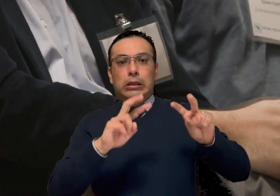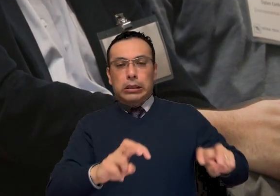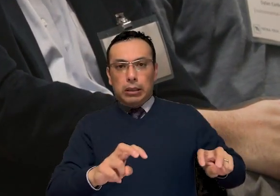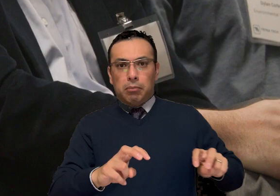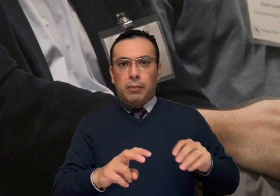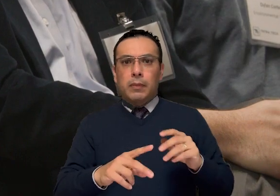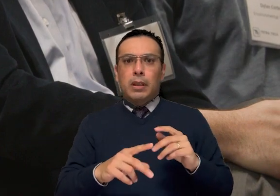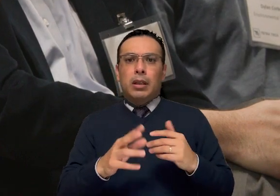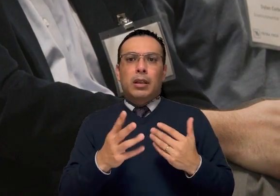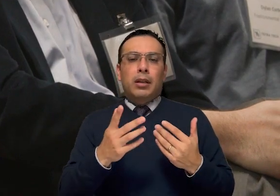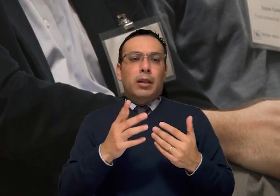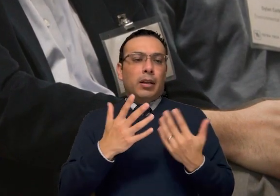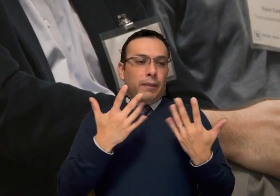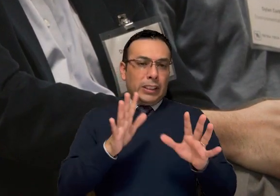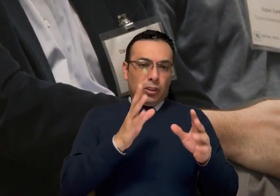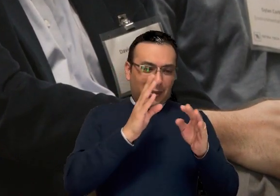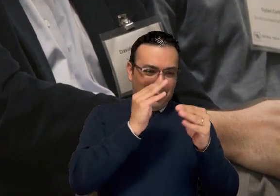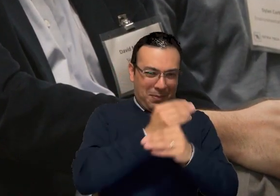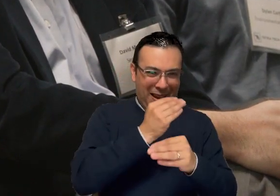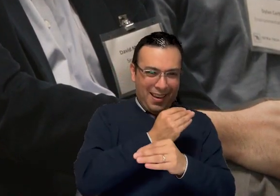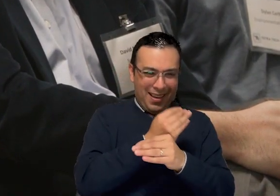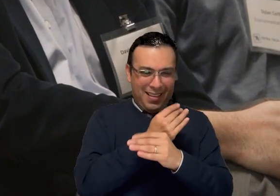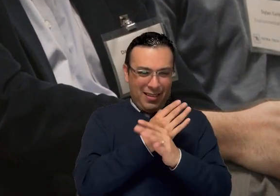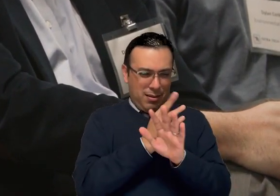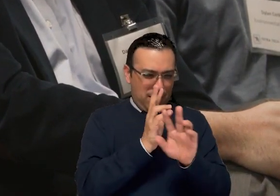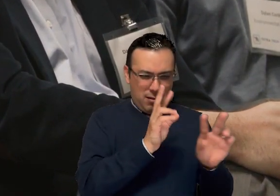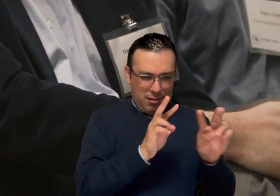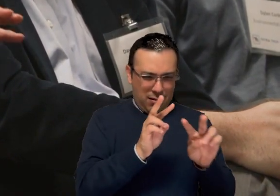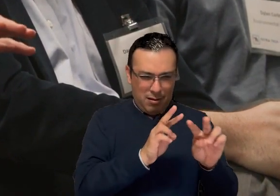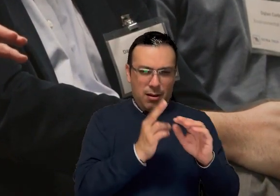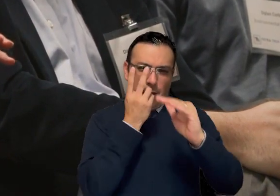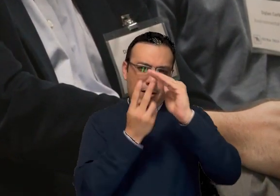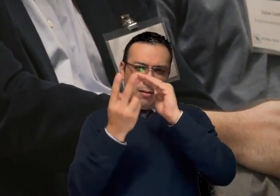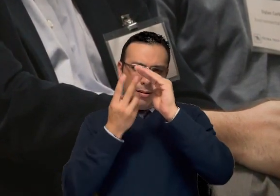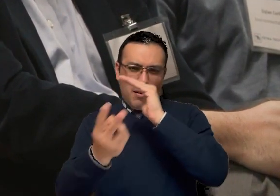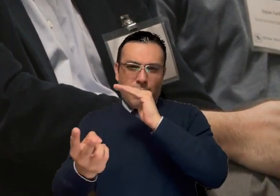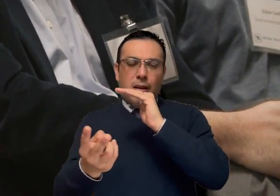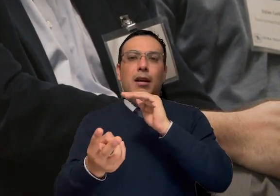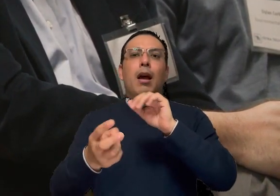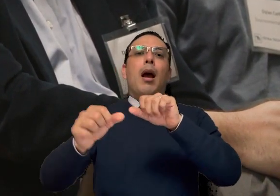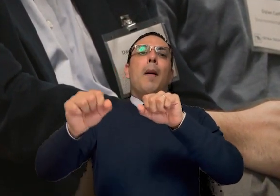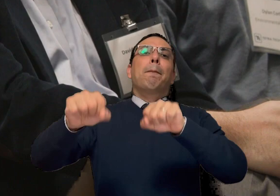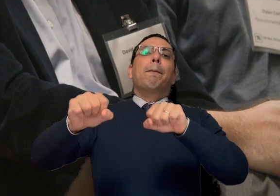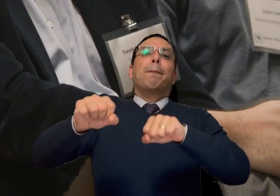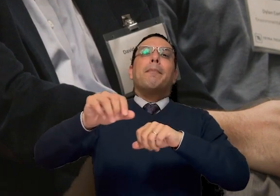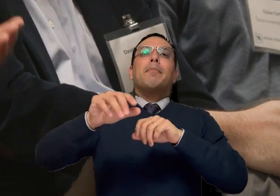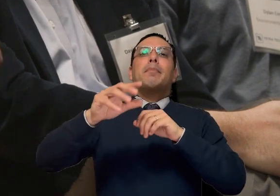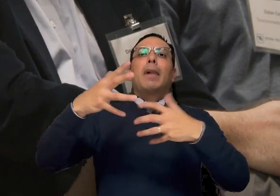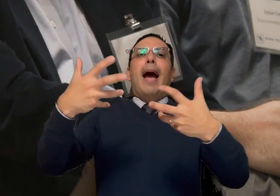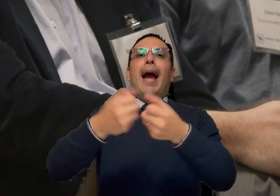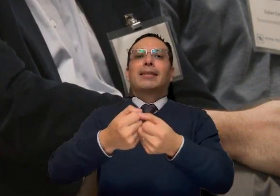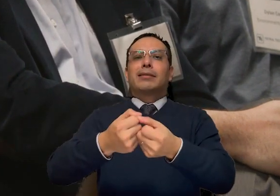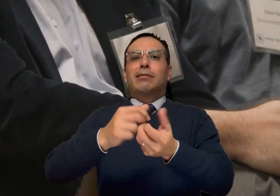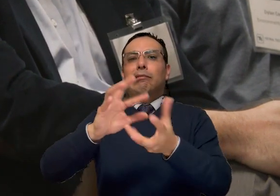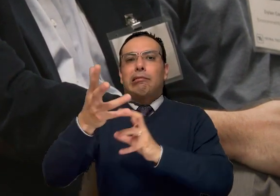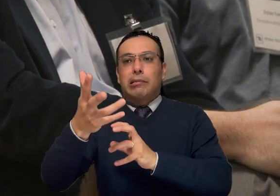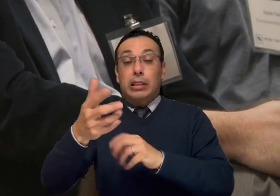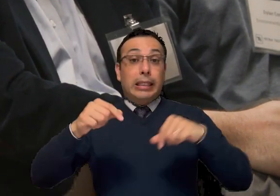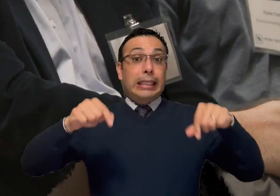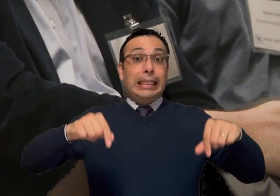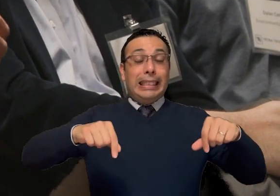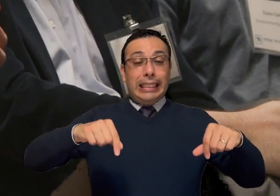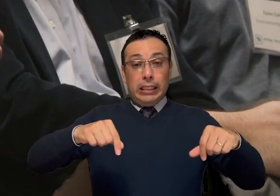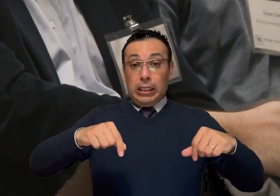the possible rates of accident, which are very low here. Coming to this